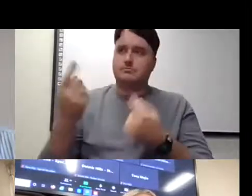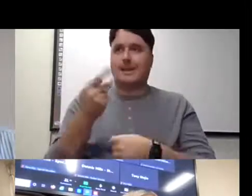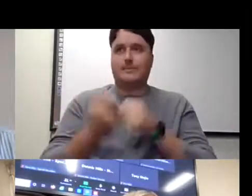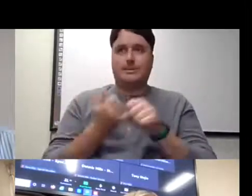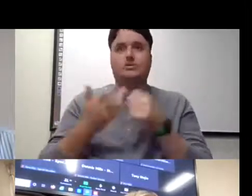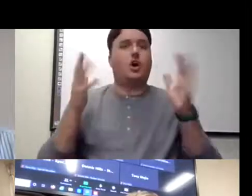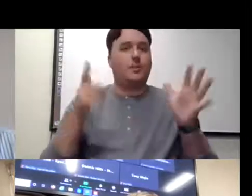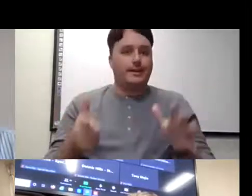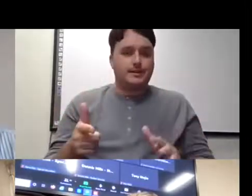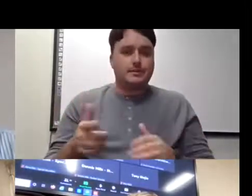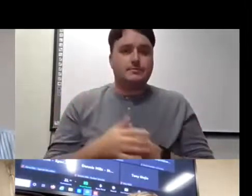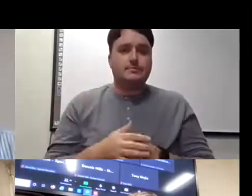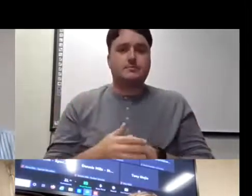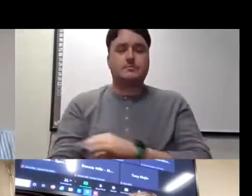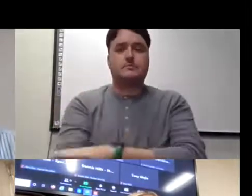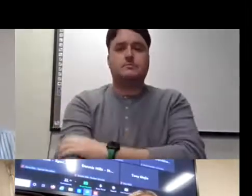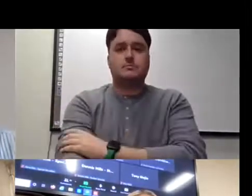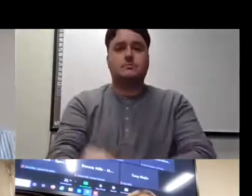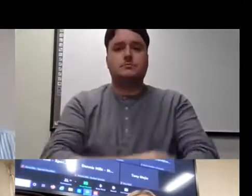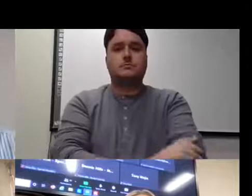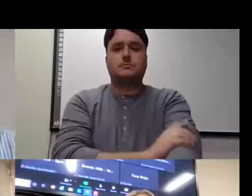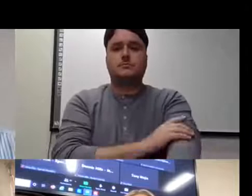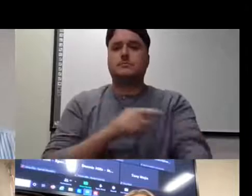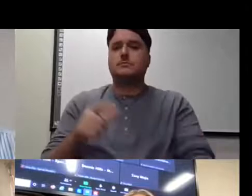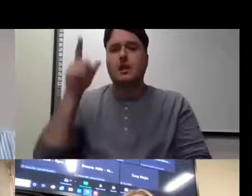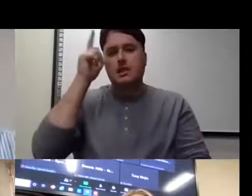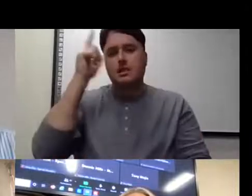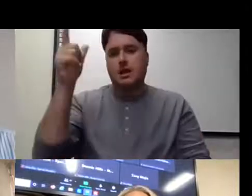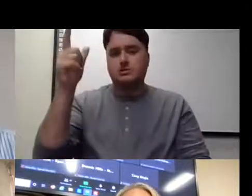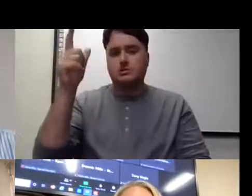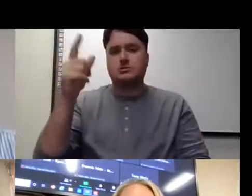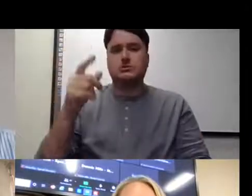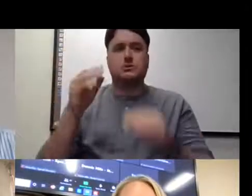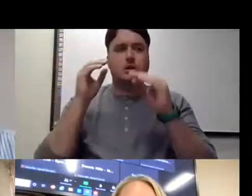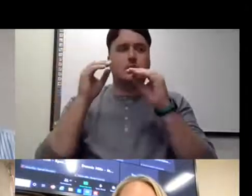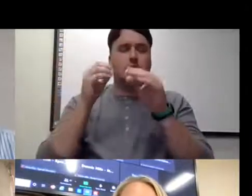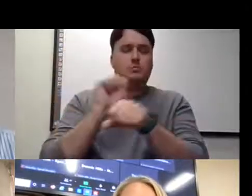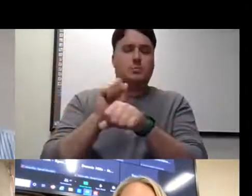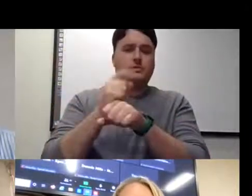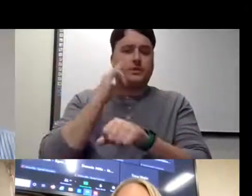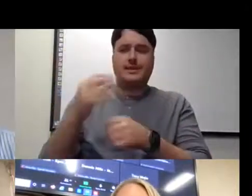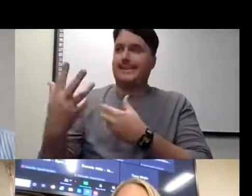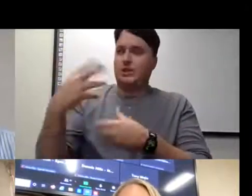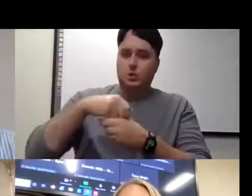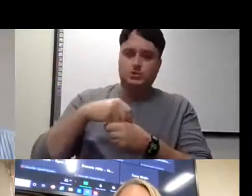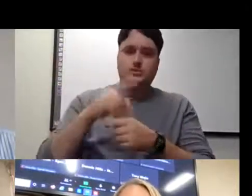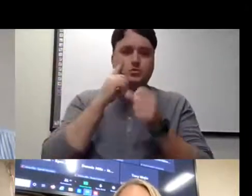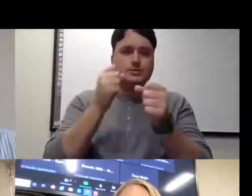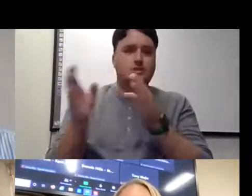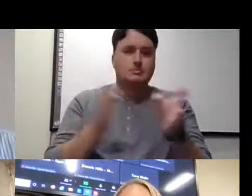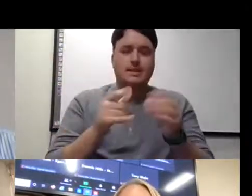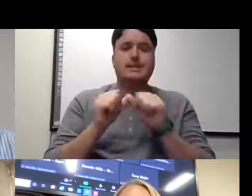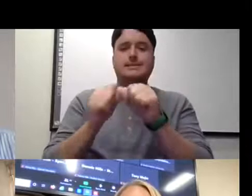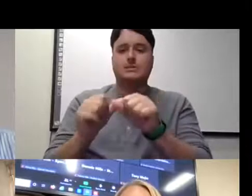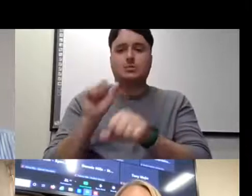already. And so I think logical sort of, you know, progression in terms of thinking about the inclusion in our strategic plan and continuing